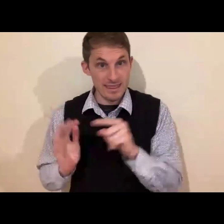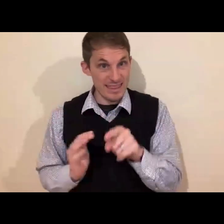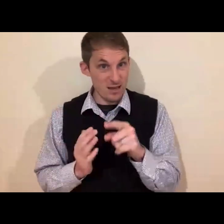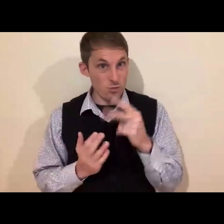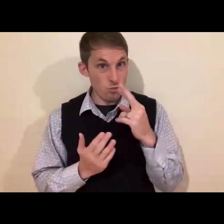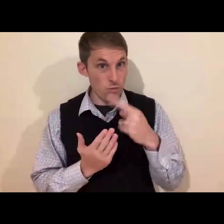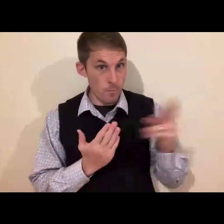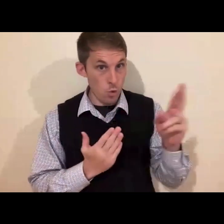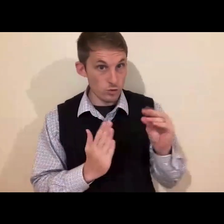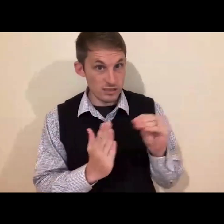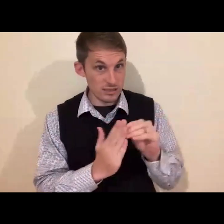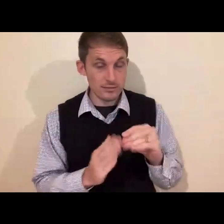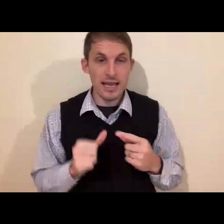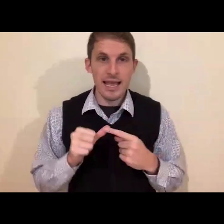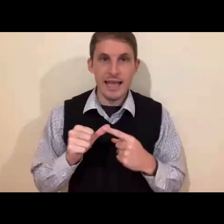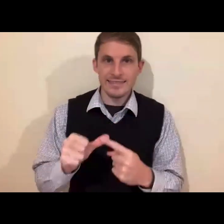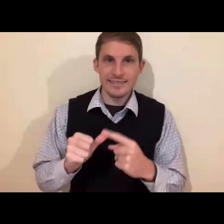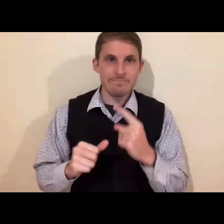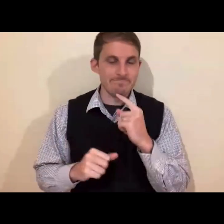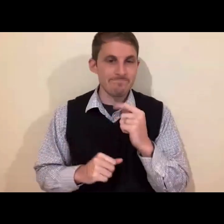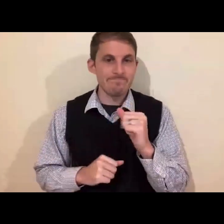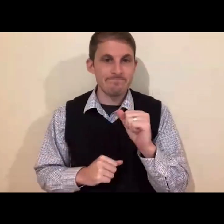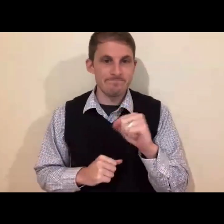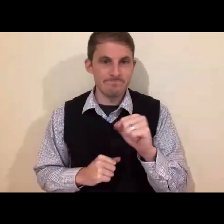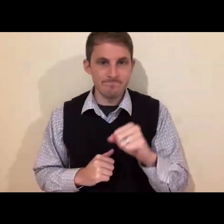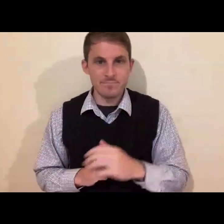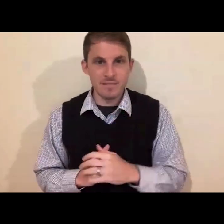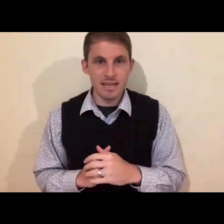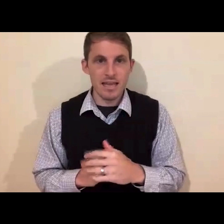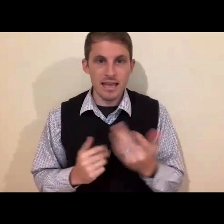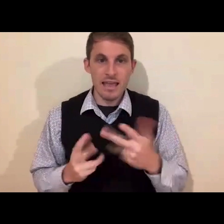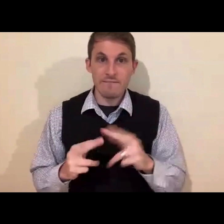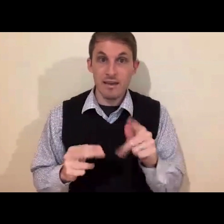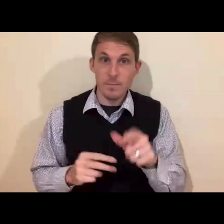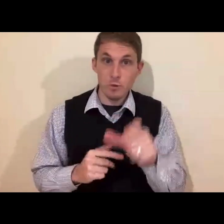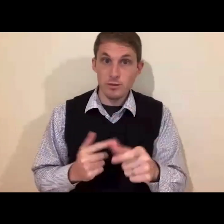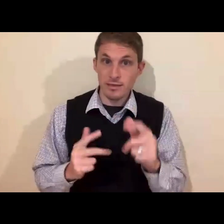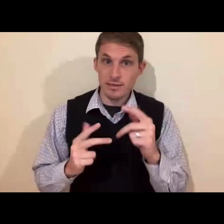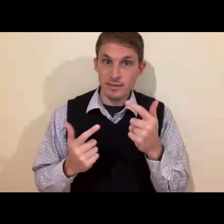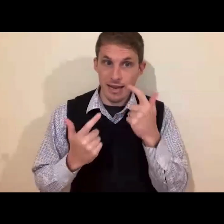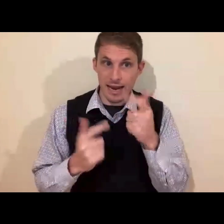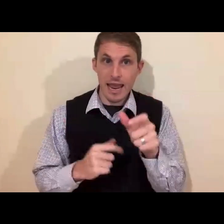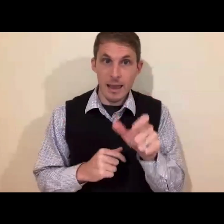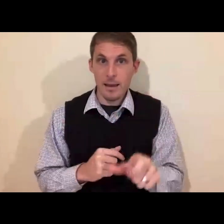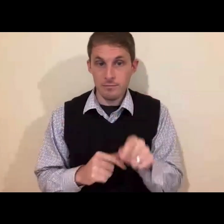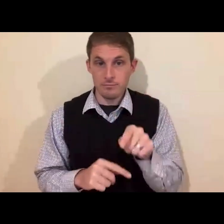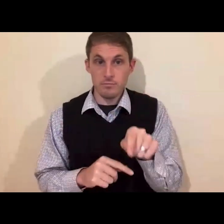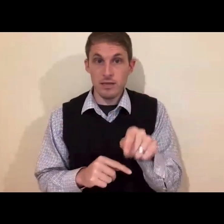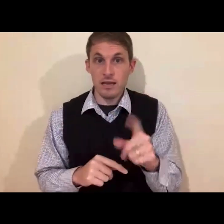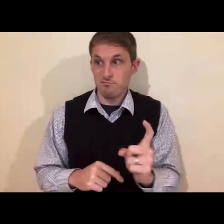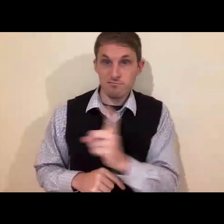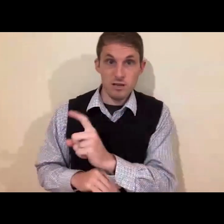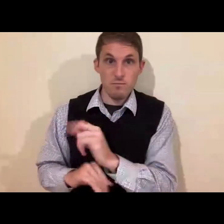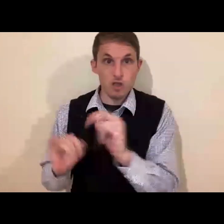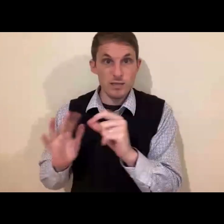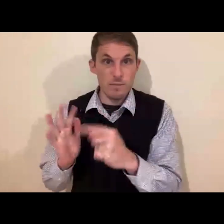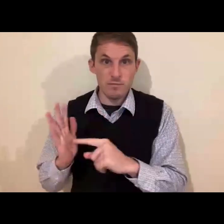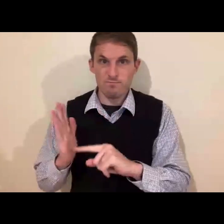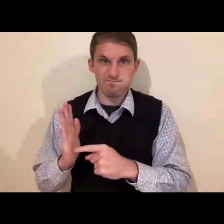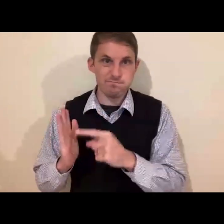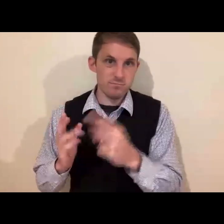reported? Yeah, and again, if a care recipient is attending the emergency department, it's counted